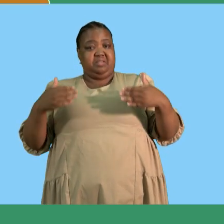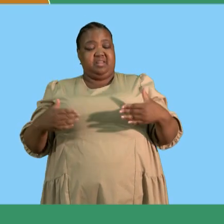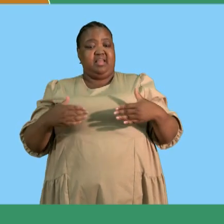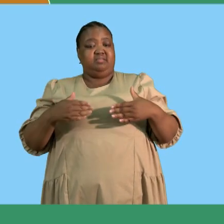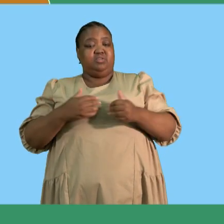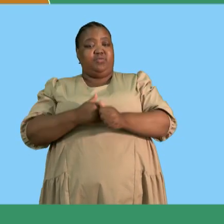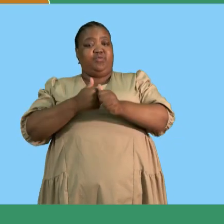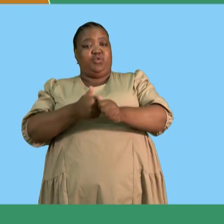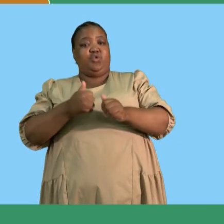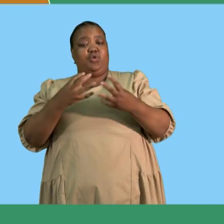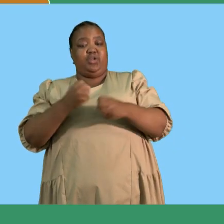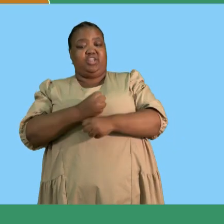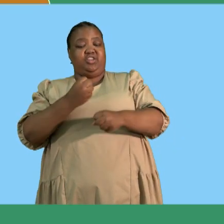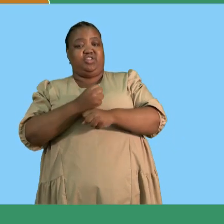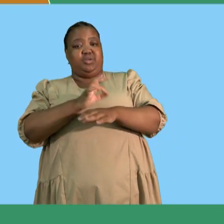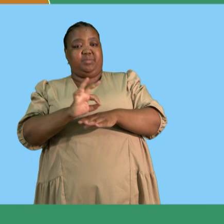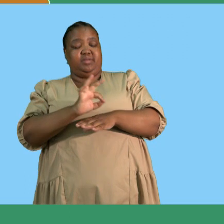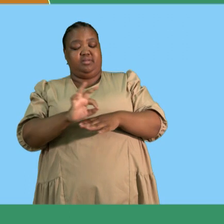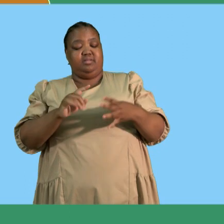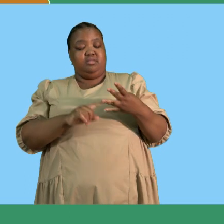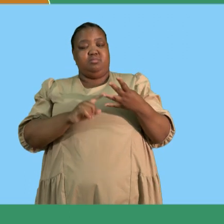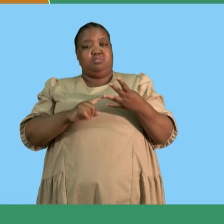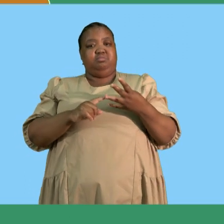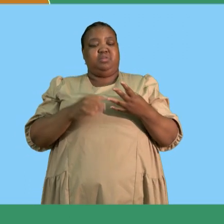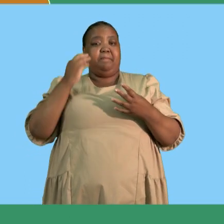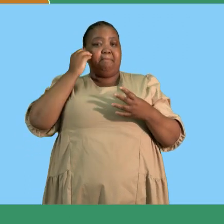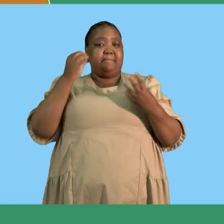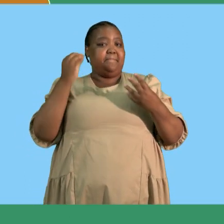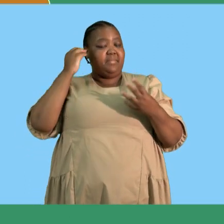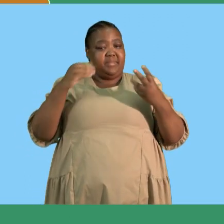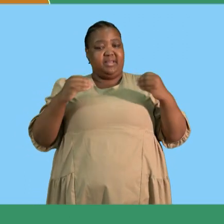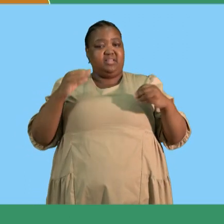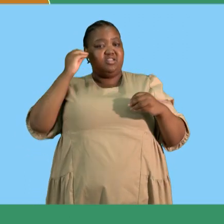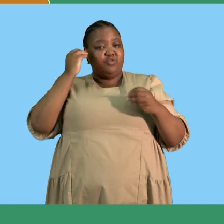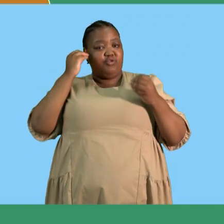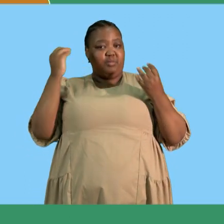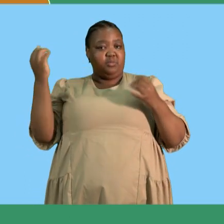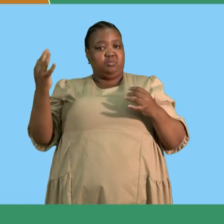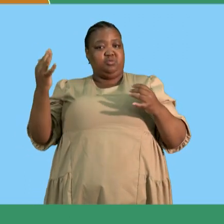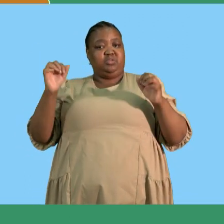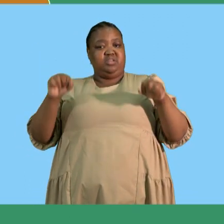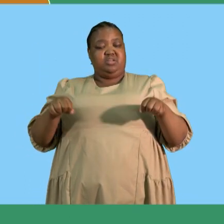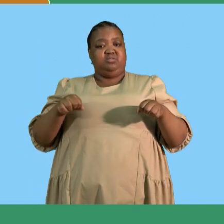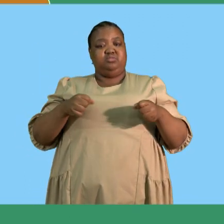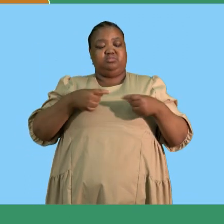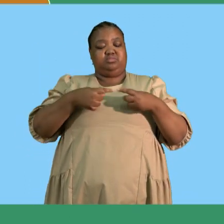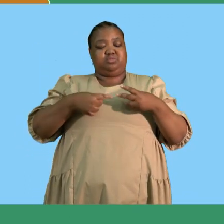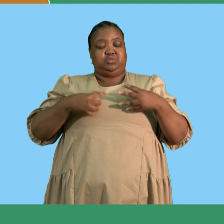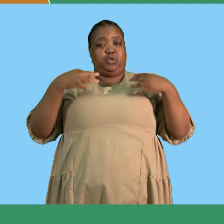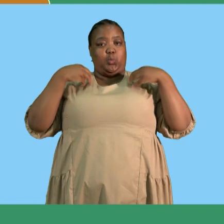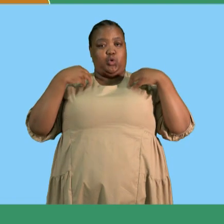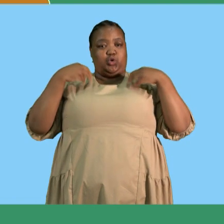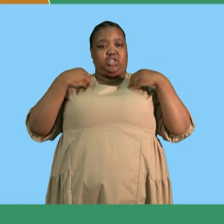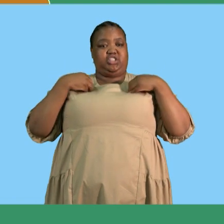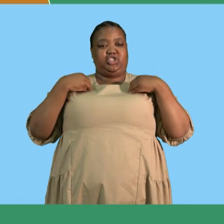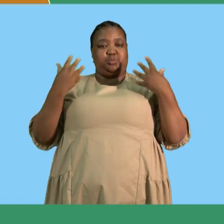action plan, and also presentation of business information, forms of ownership, and avenues of acquiring